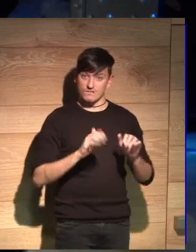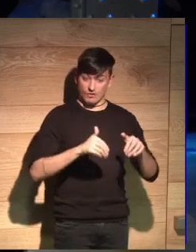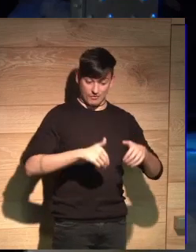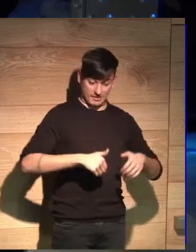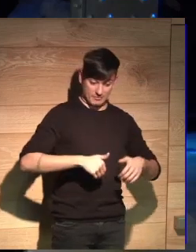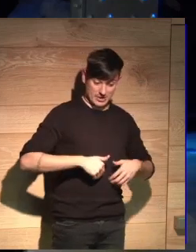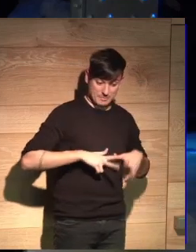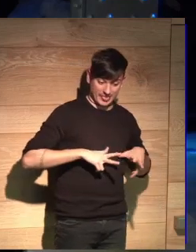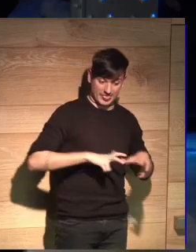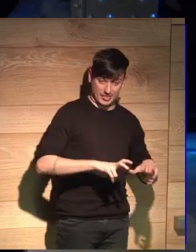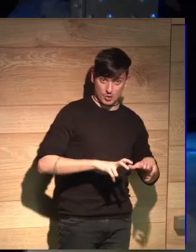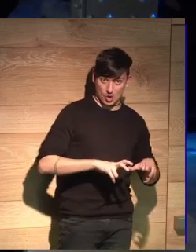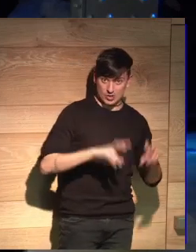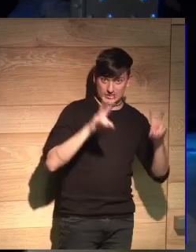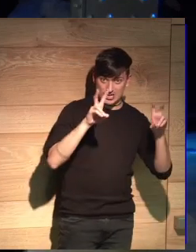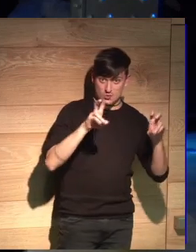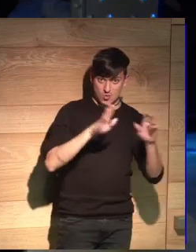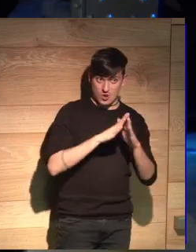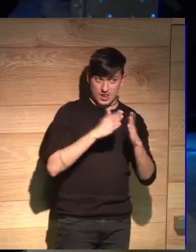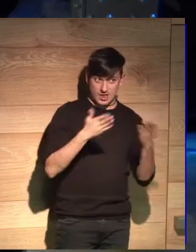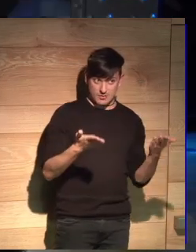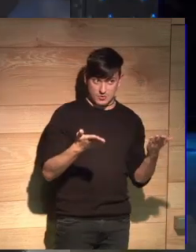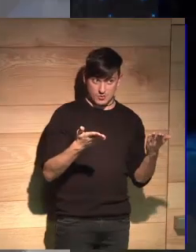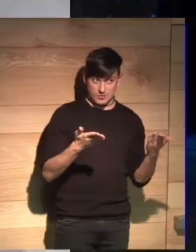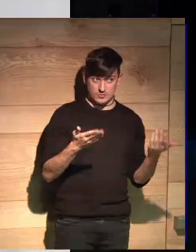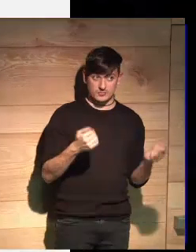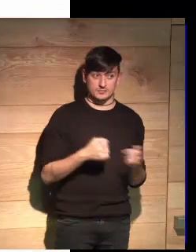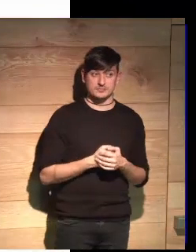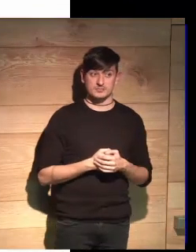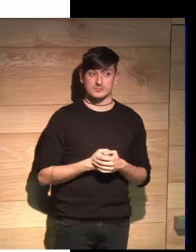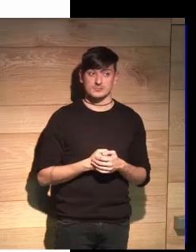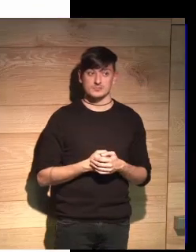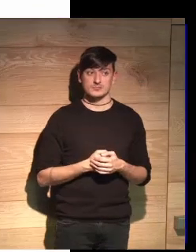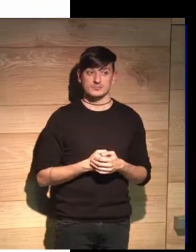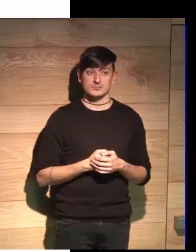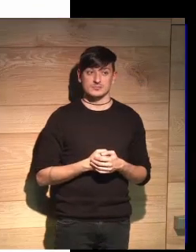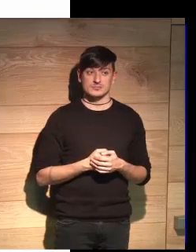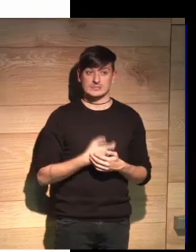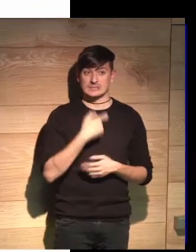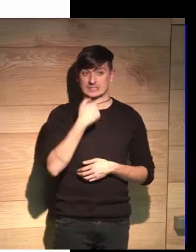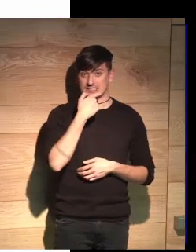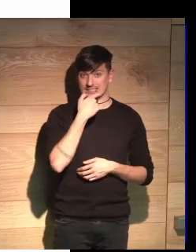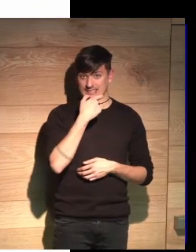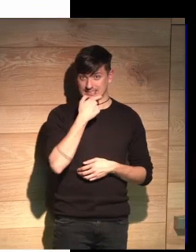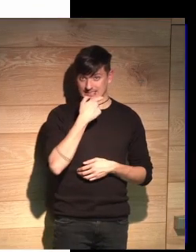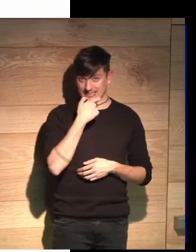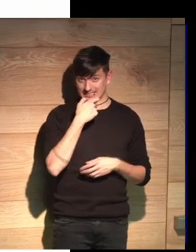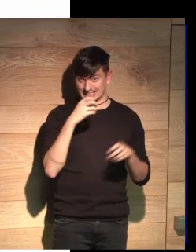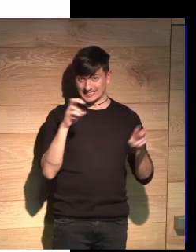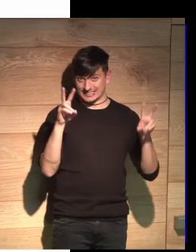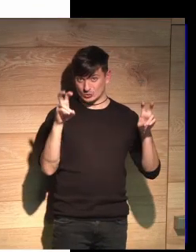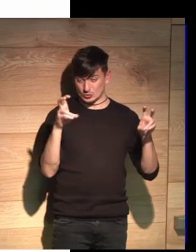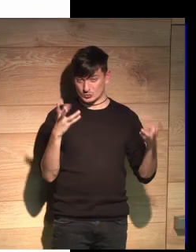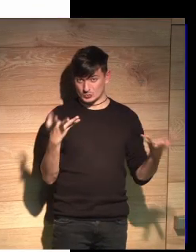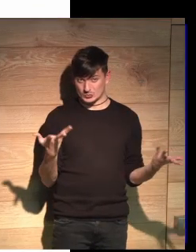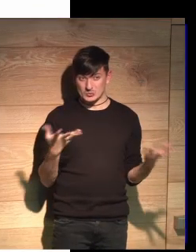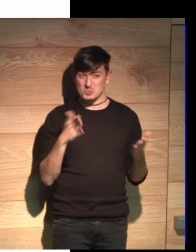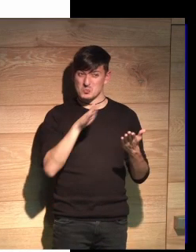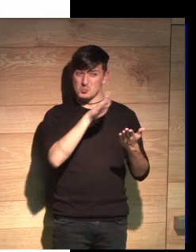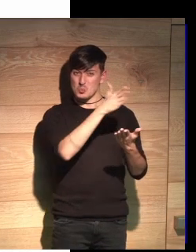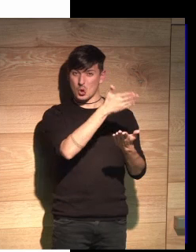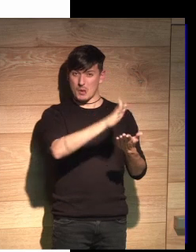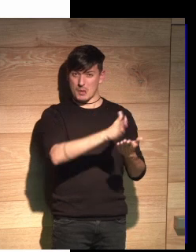beginning, and let's go back to the title of the novel, which was After Many a Summer Dies the Swan, which